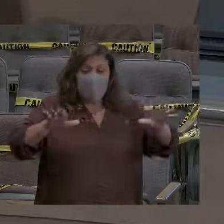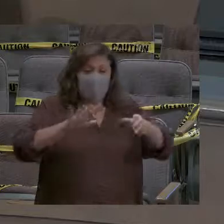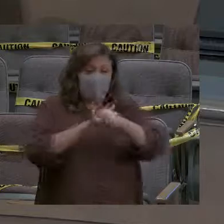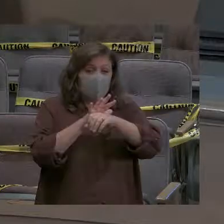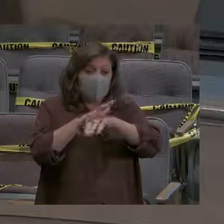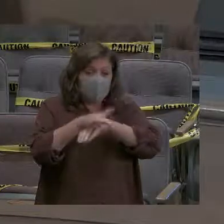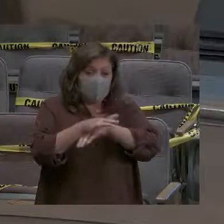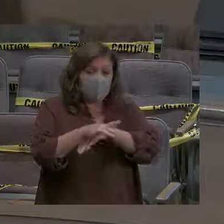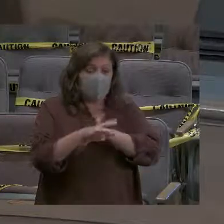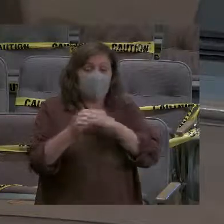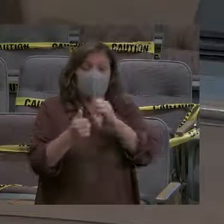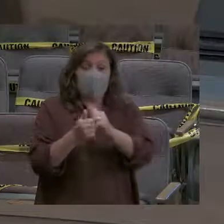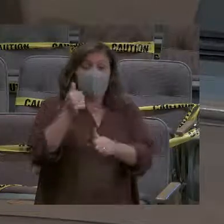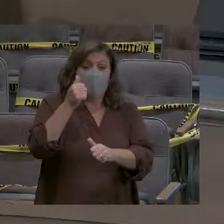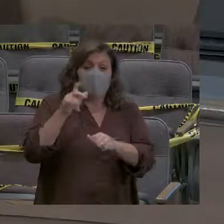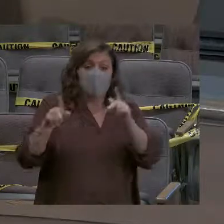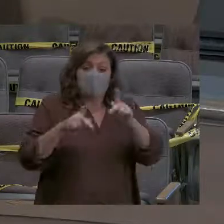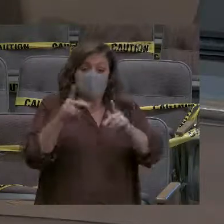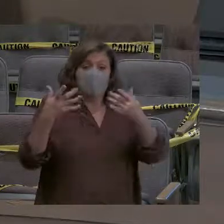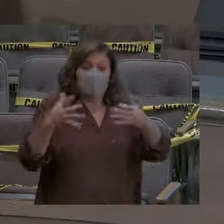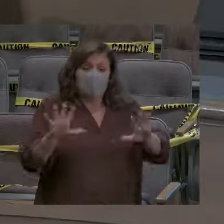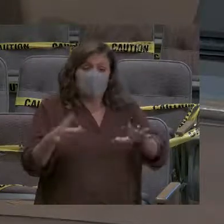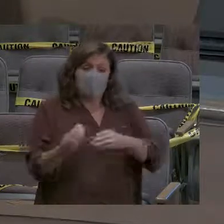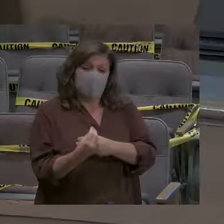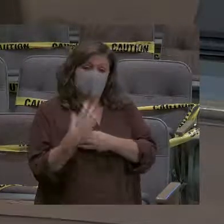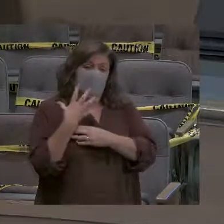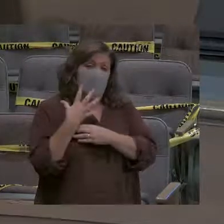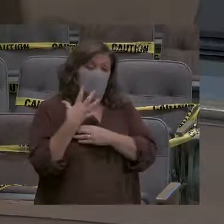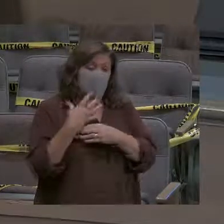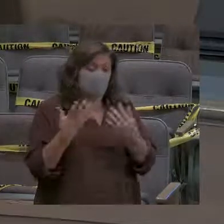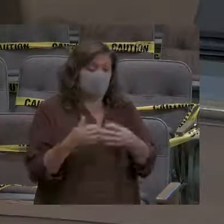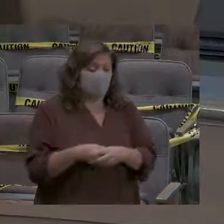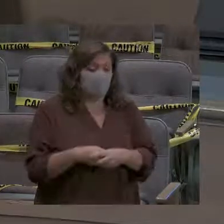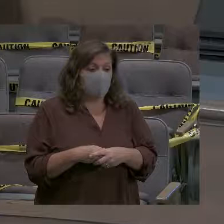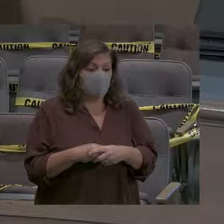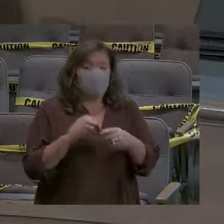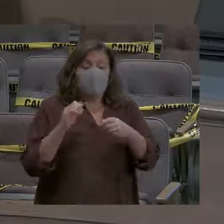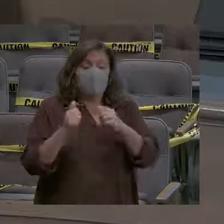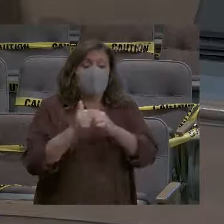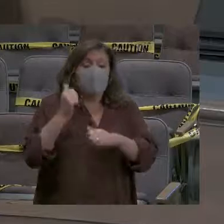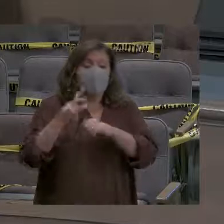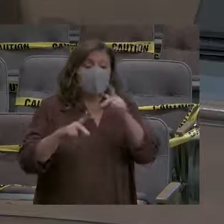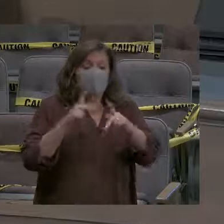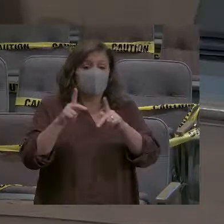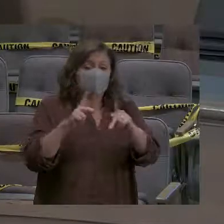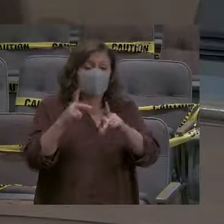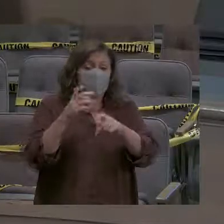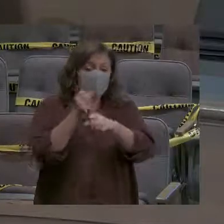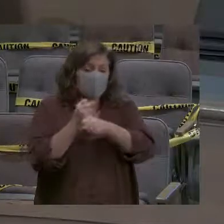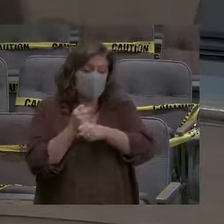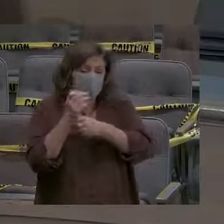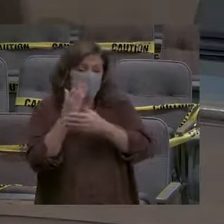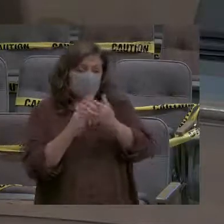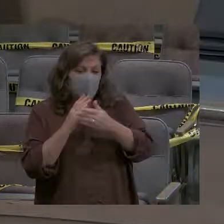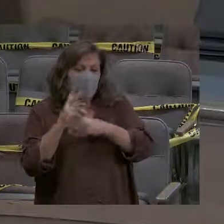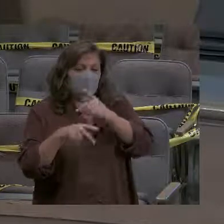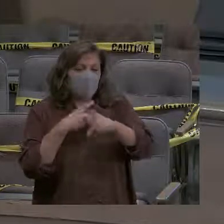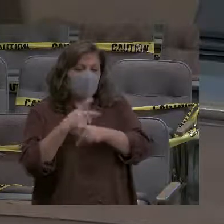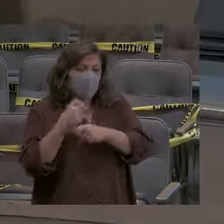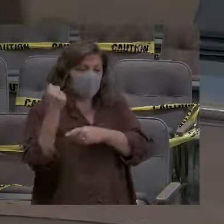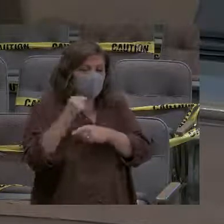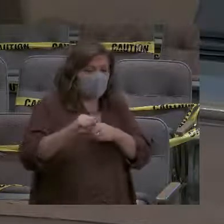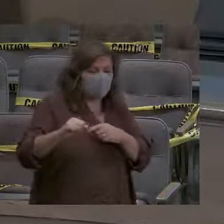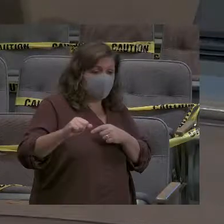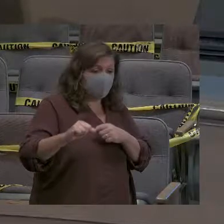a majority of people have been exposed and the majority of people develop some degree of immunity,